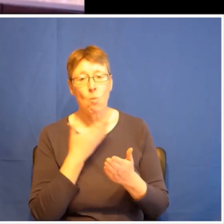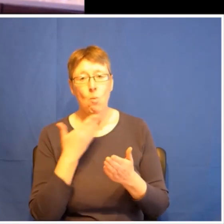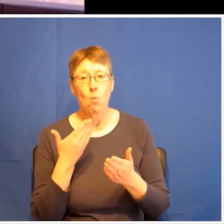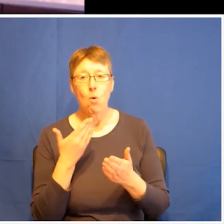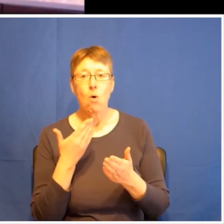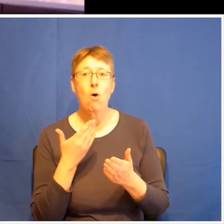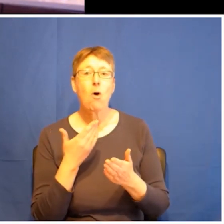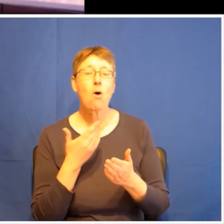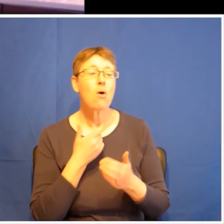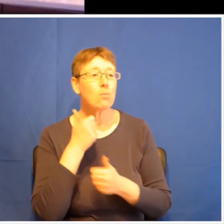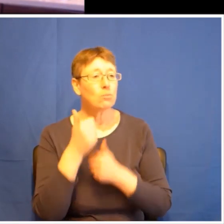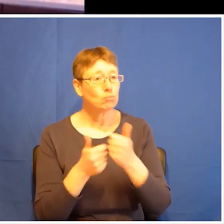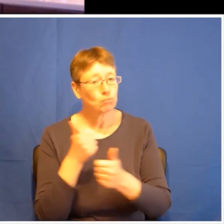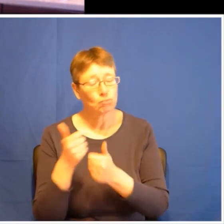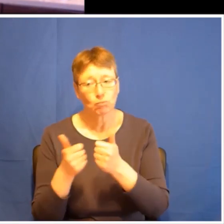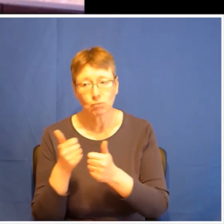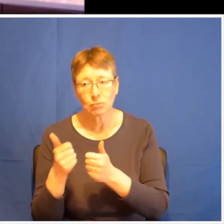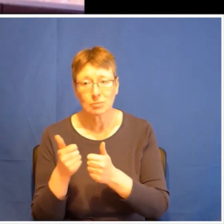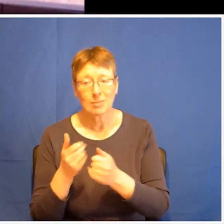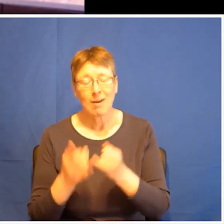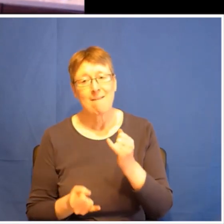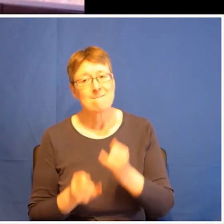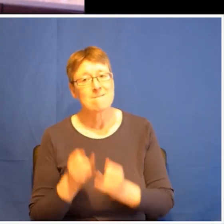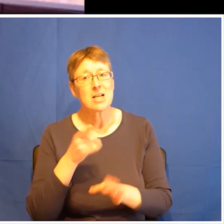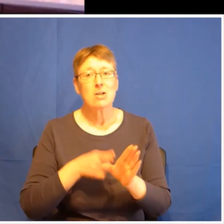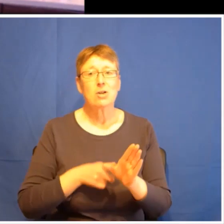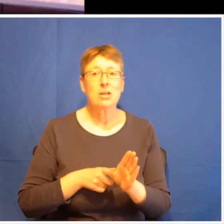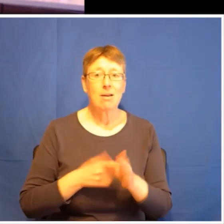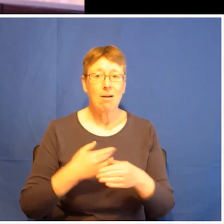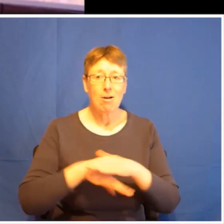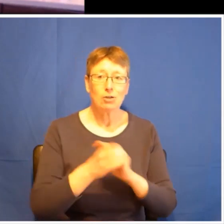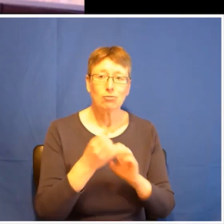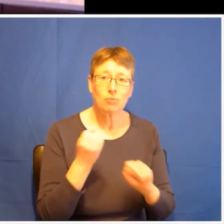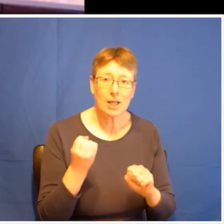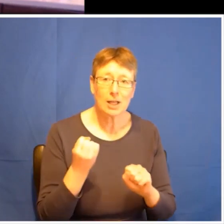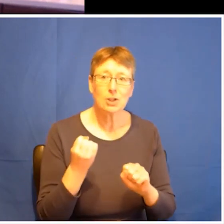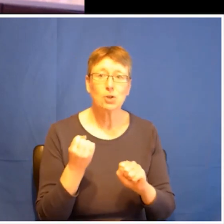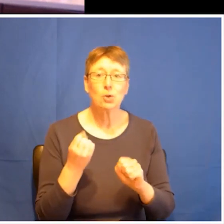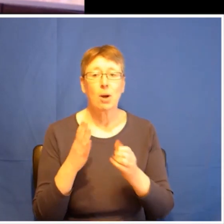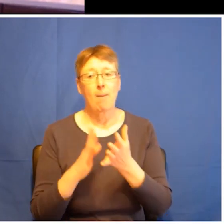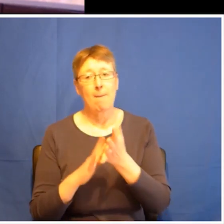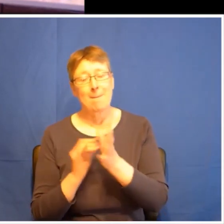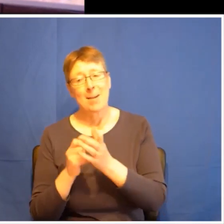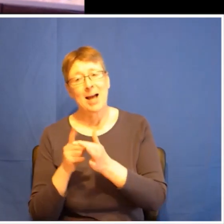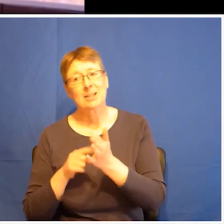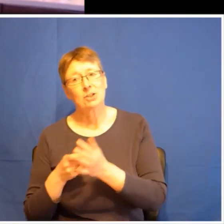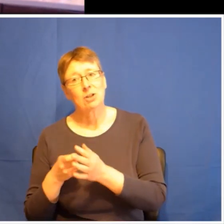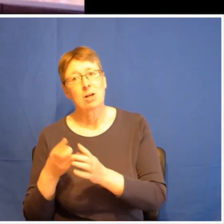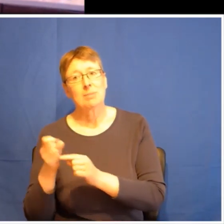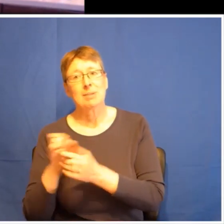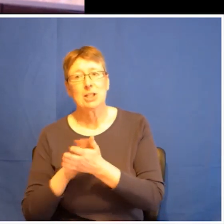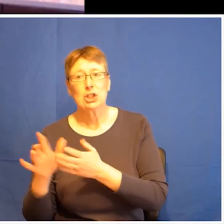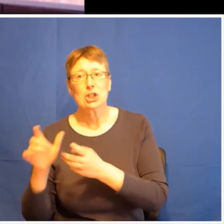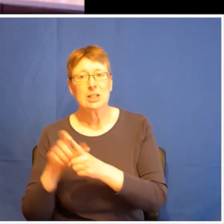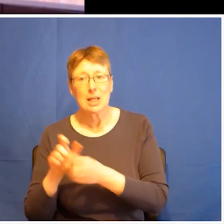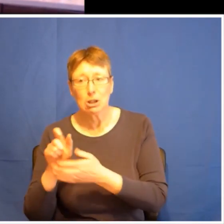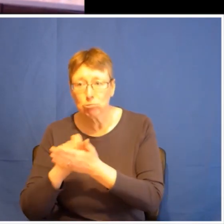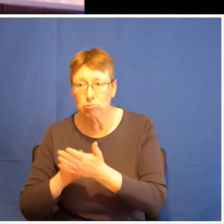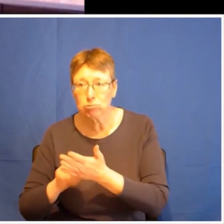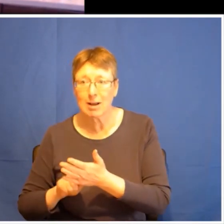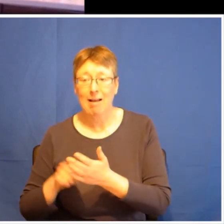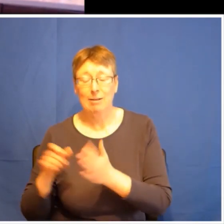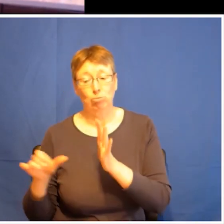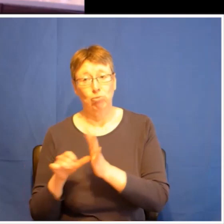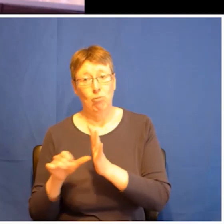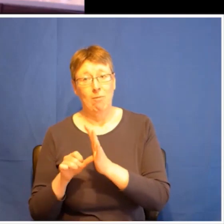the day of your graduation. Your final year as an undergraduate, or doing your master's or writing your PhD thesis, is a tough